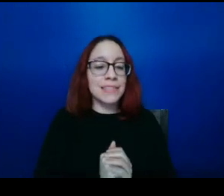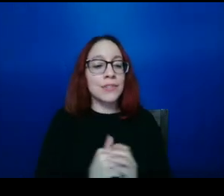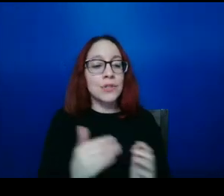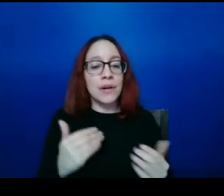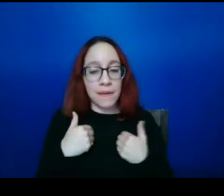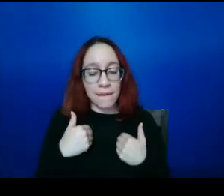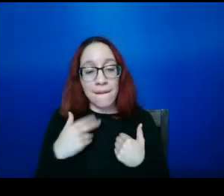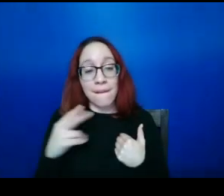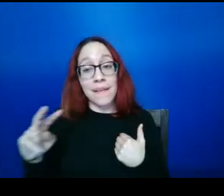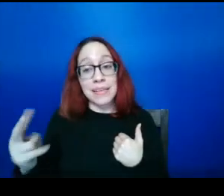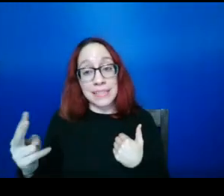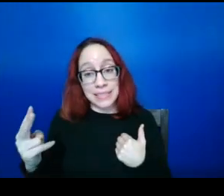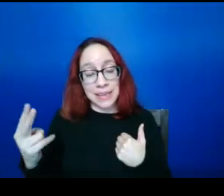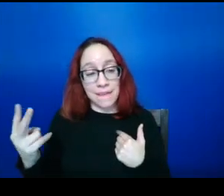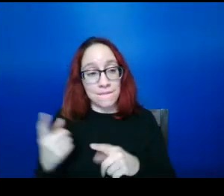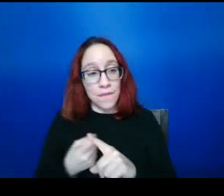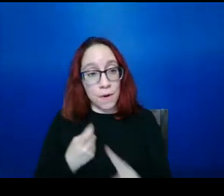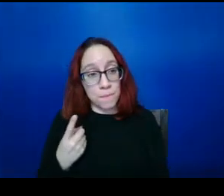have a second from